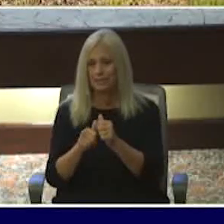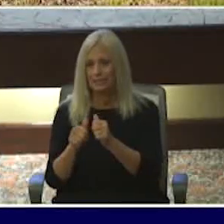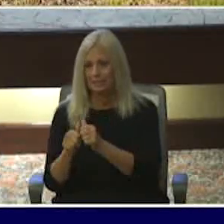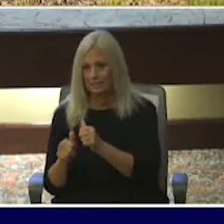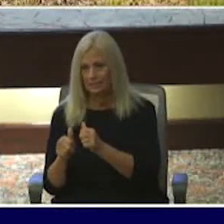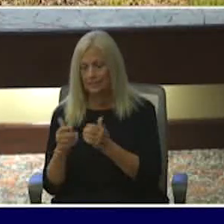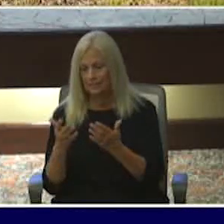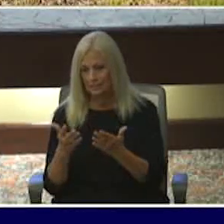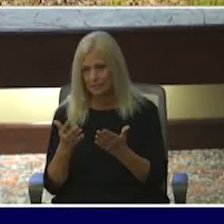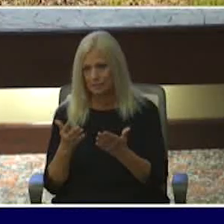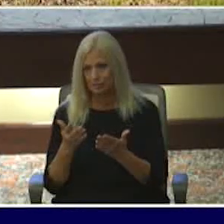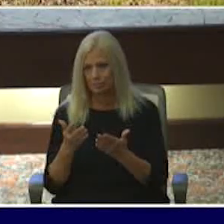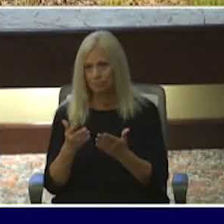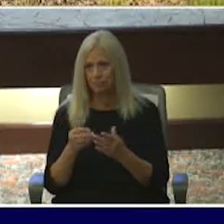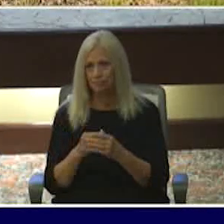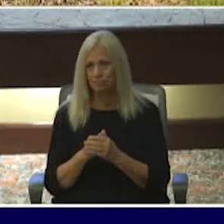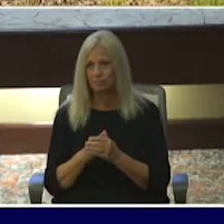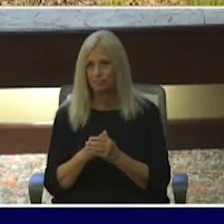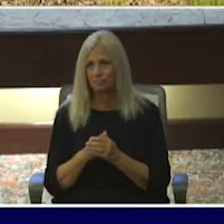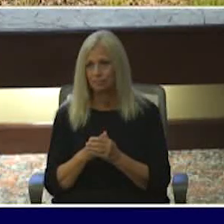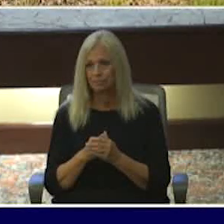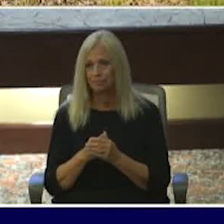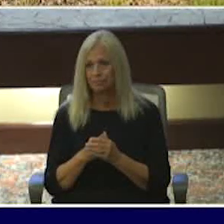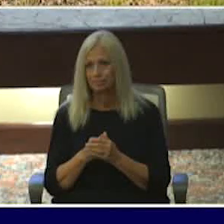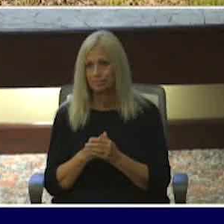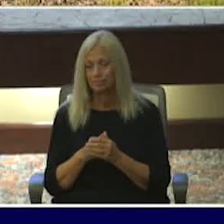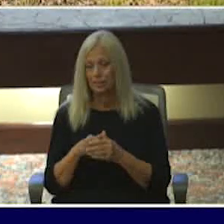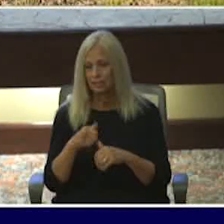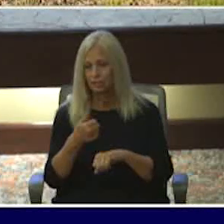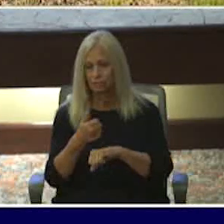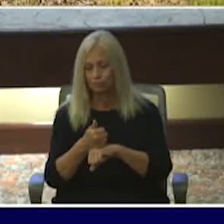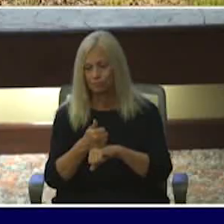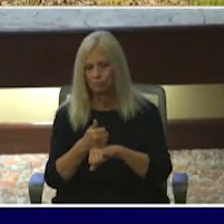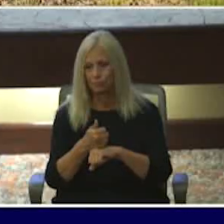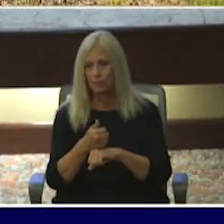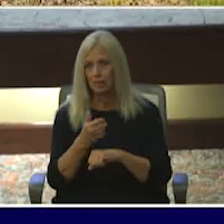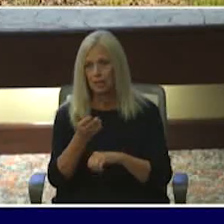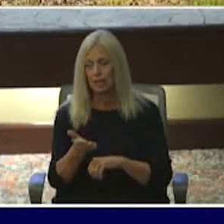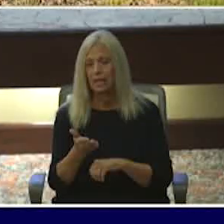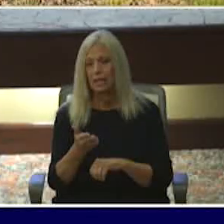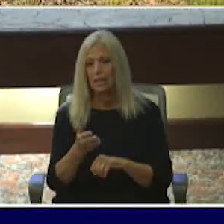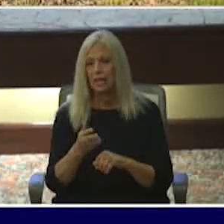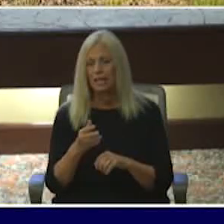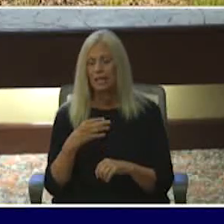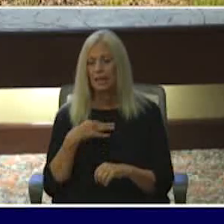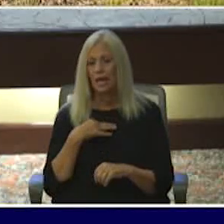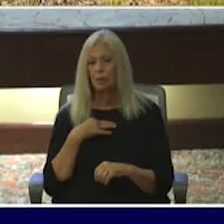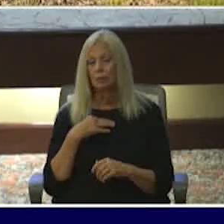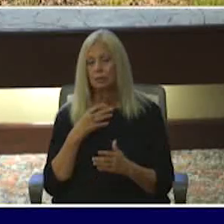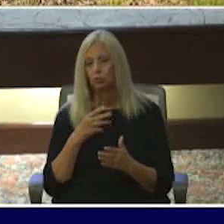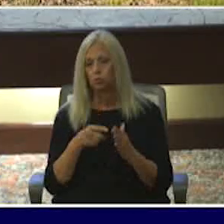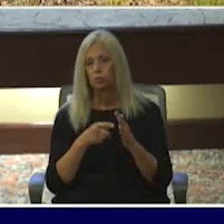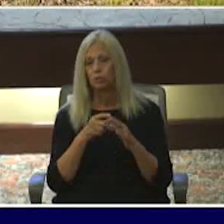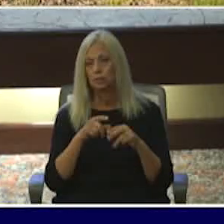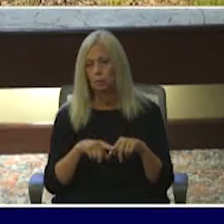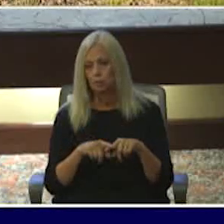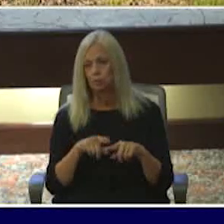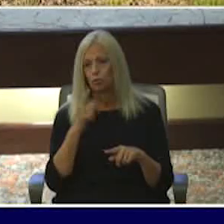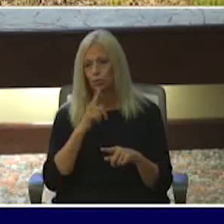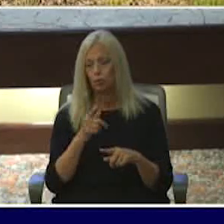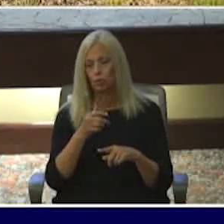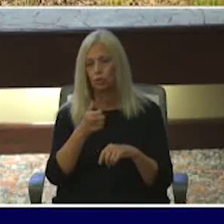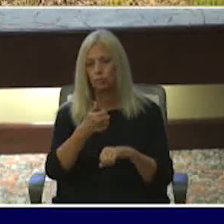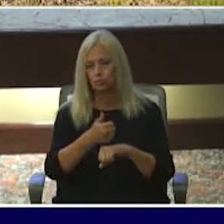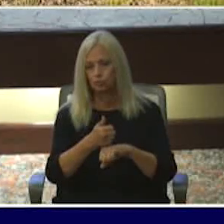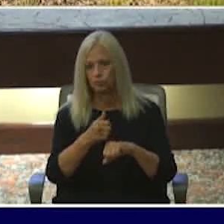of pop it in like that? Yeah. Okay. Yeah, the applicant's responsible for putting up, and then it's got specific language